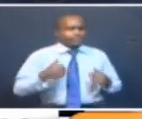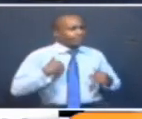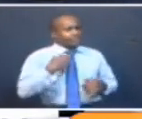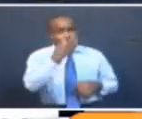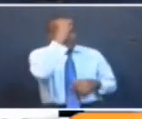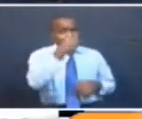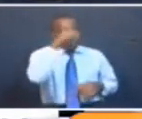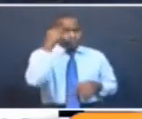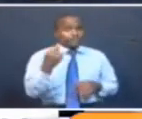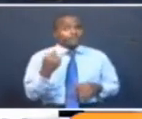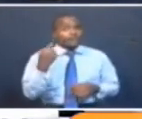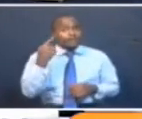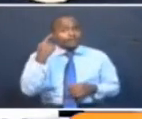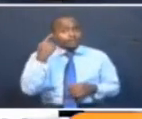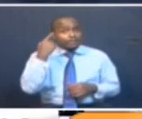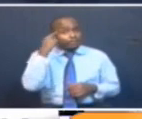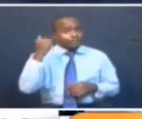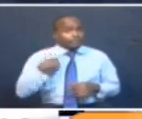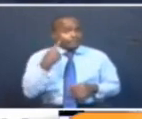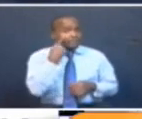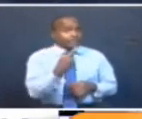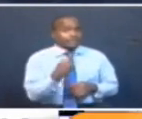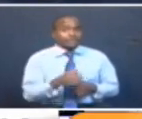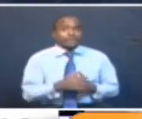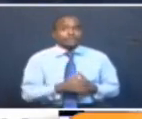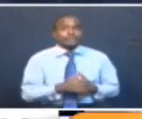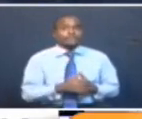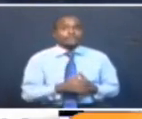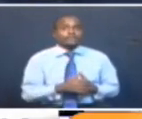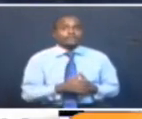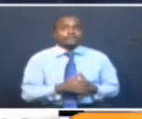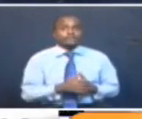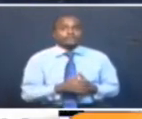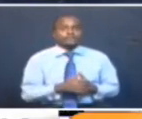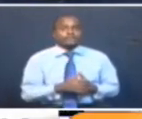said for me to see this, all I